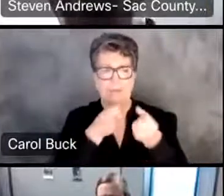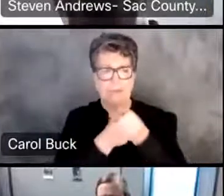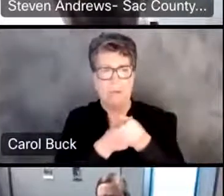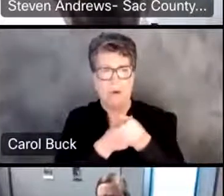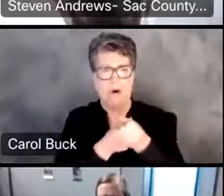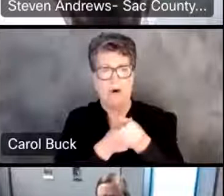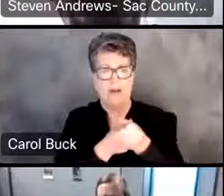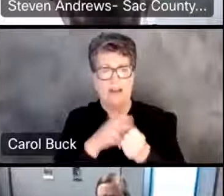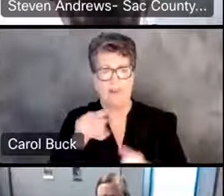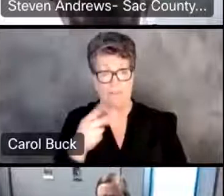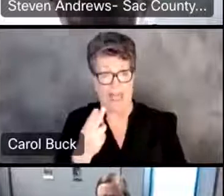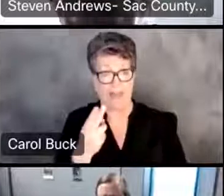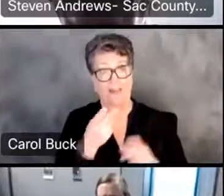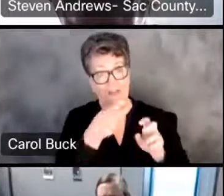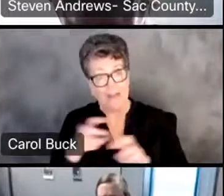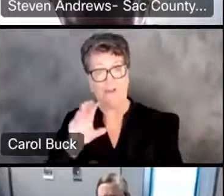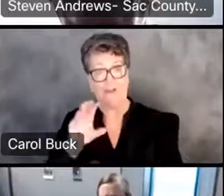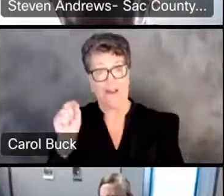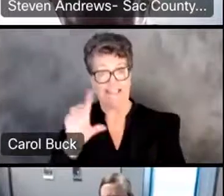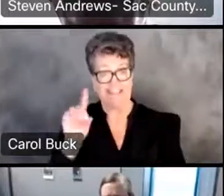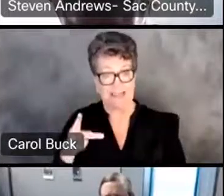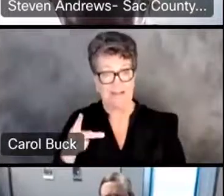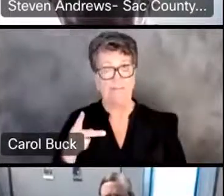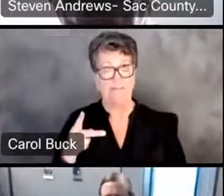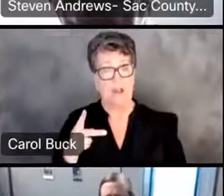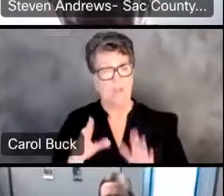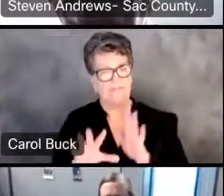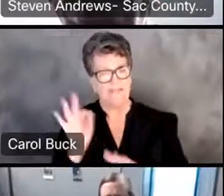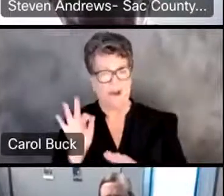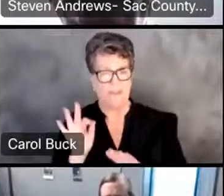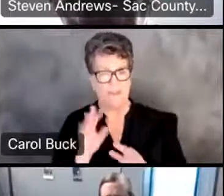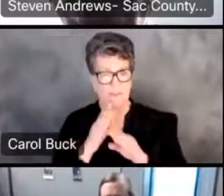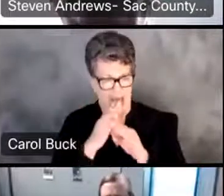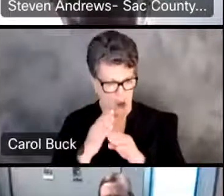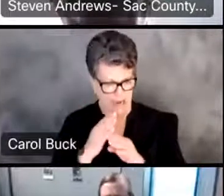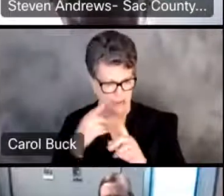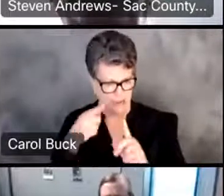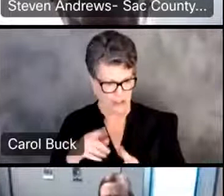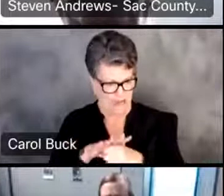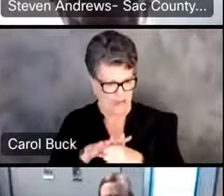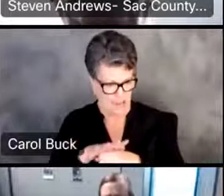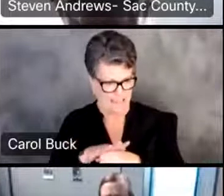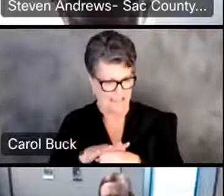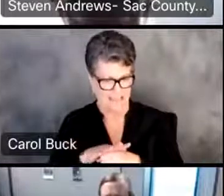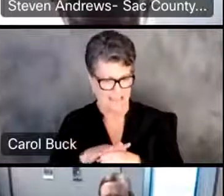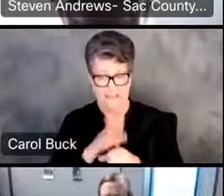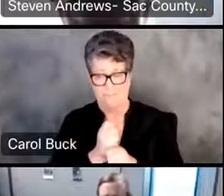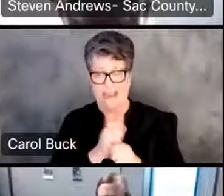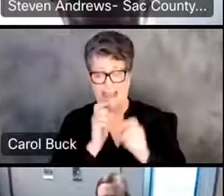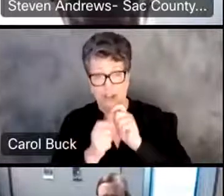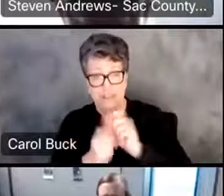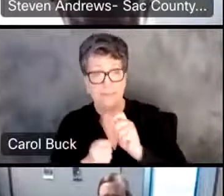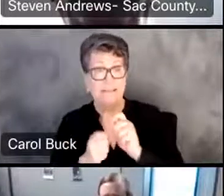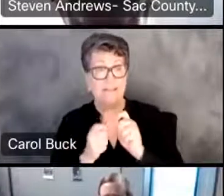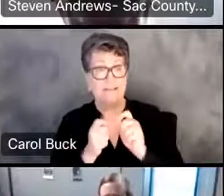the path to going into SDP. You know, we found that there were some barriers in certain areas. They came in, they made some adjustments, some changes to